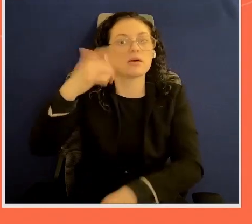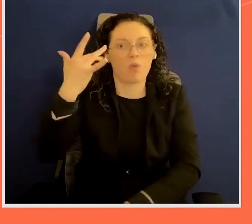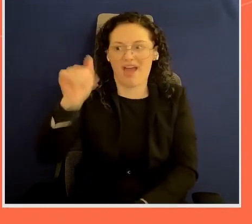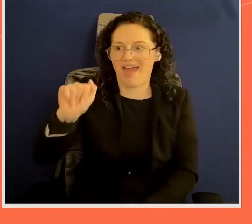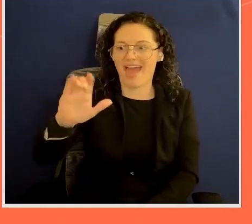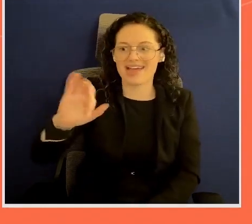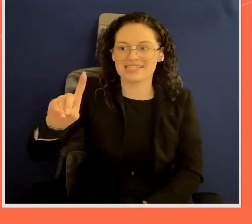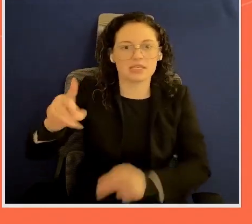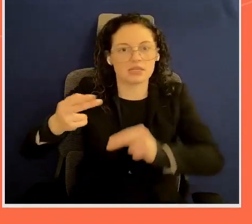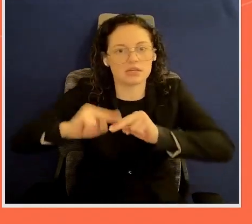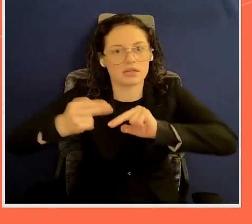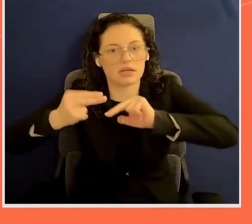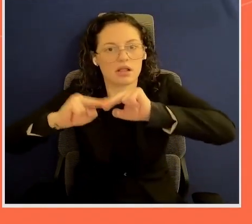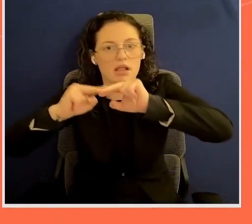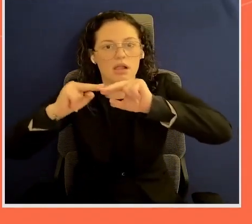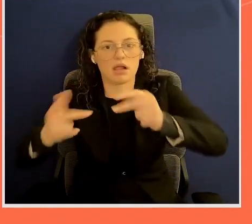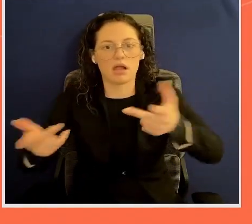fully